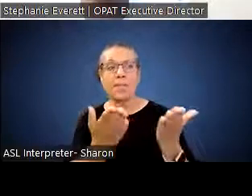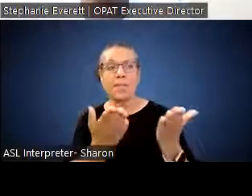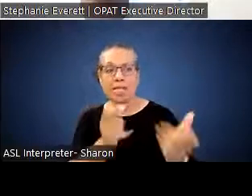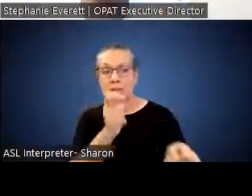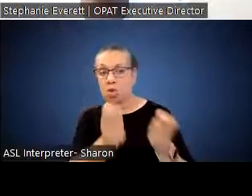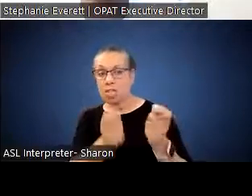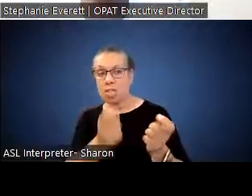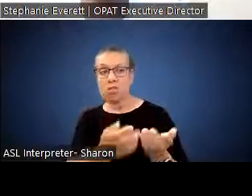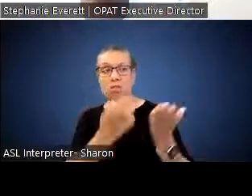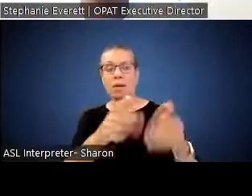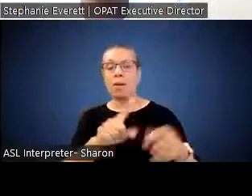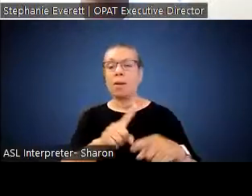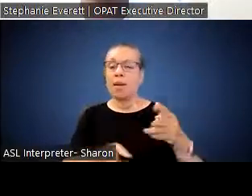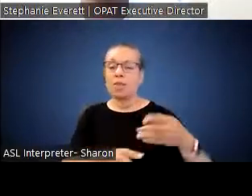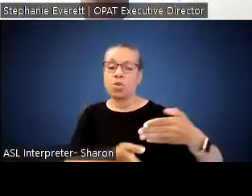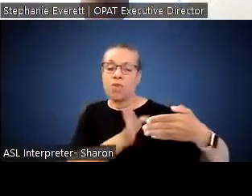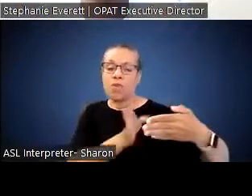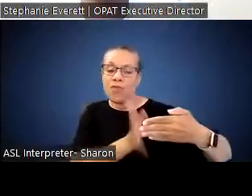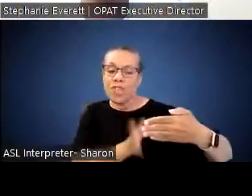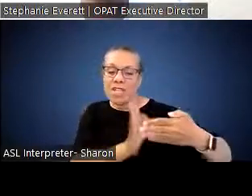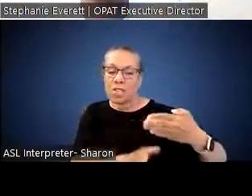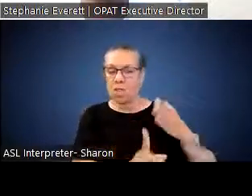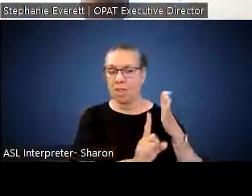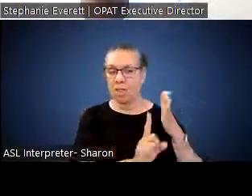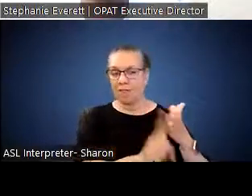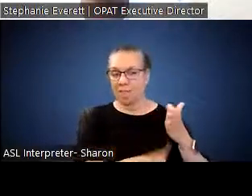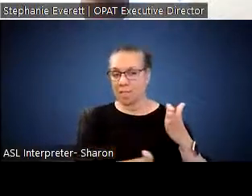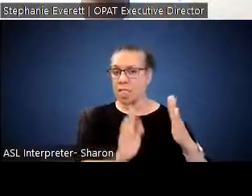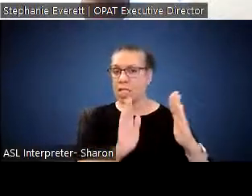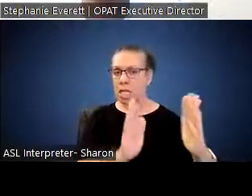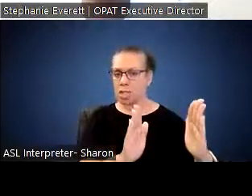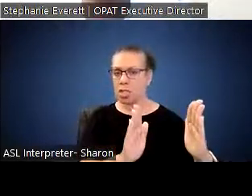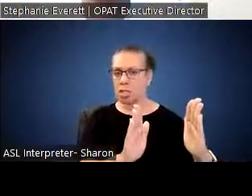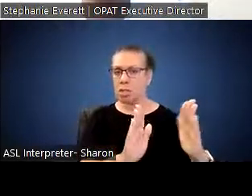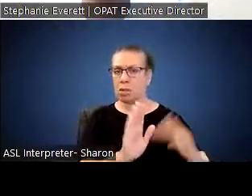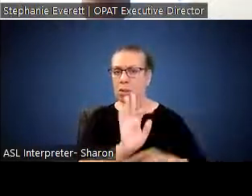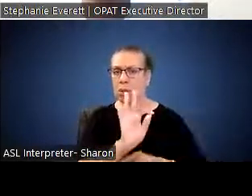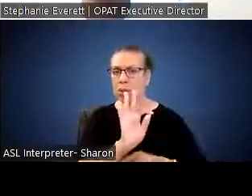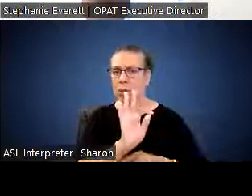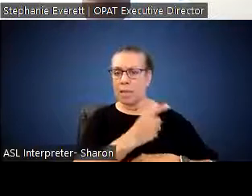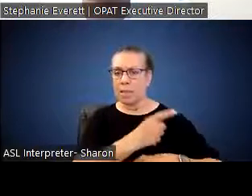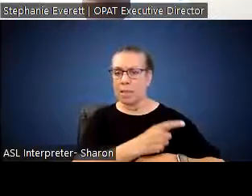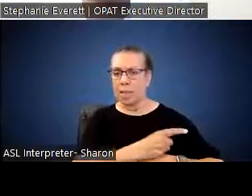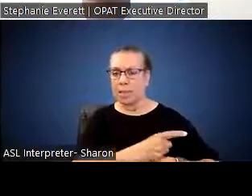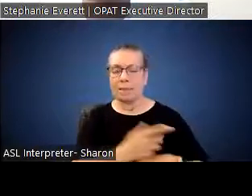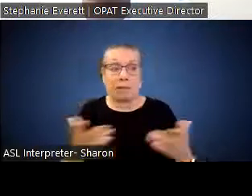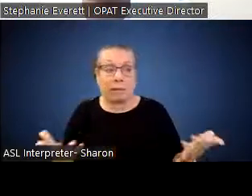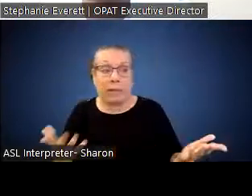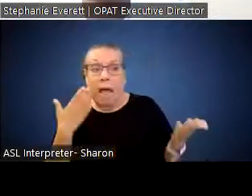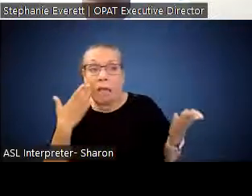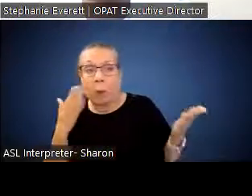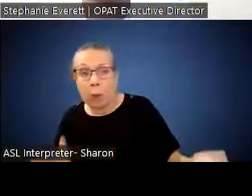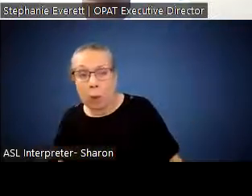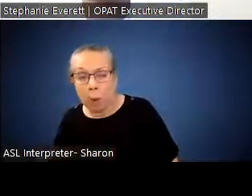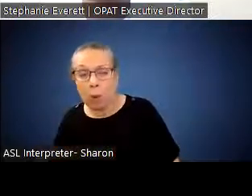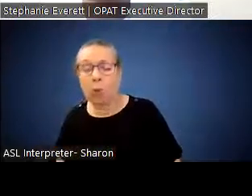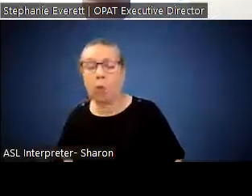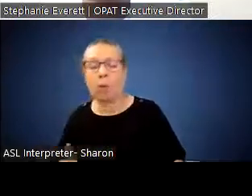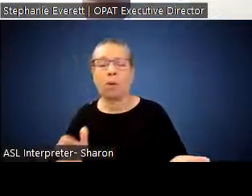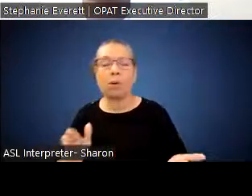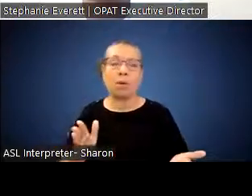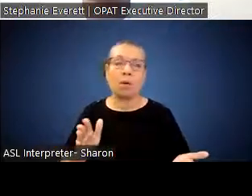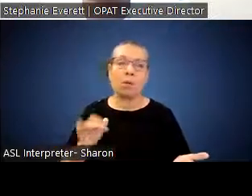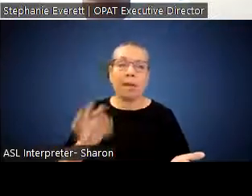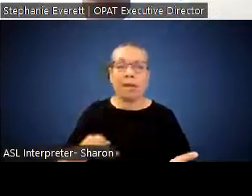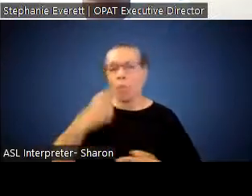the completion of the investigation itself, right? Where I don't know if that, if we thought